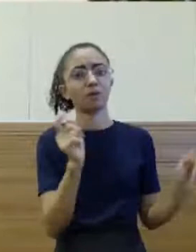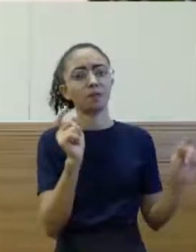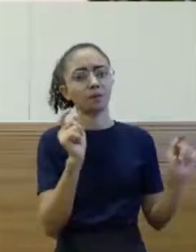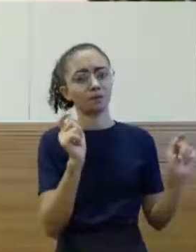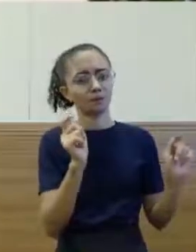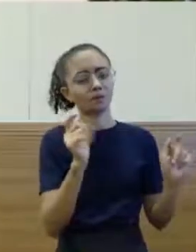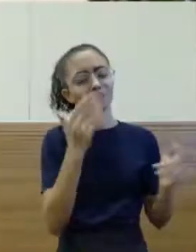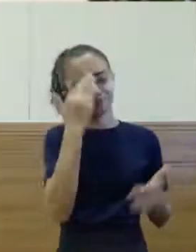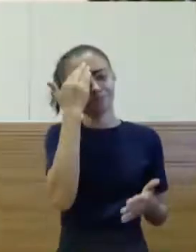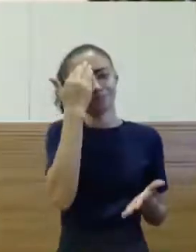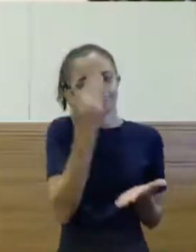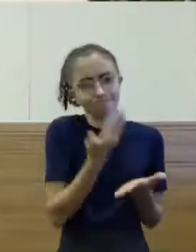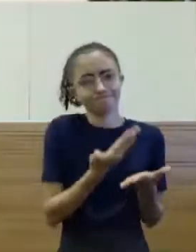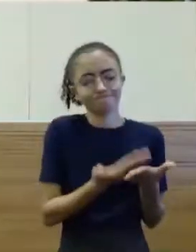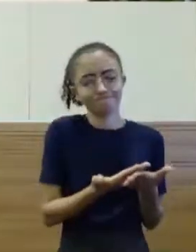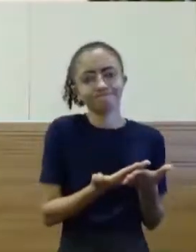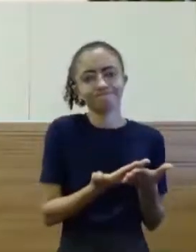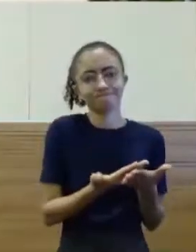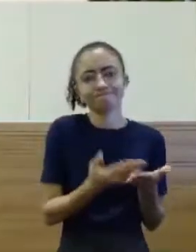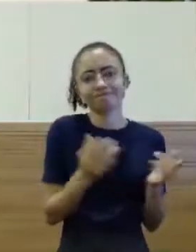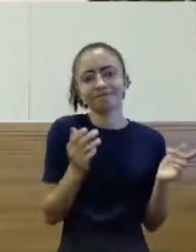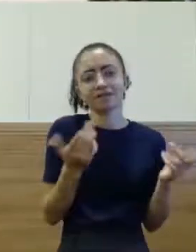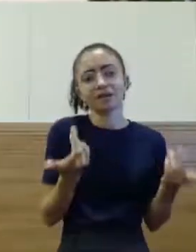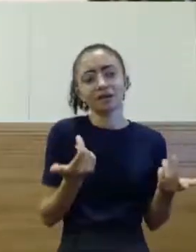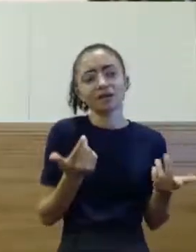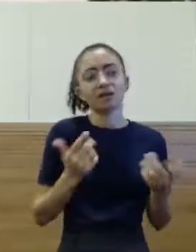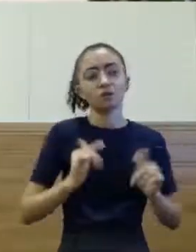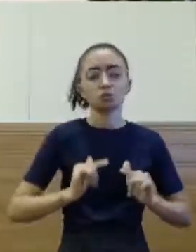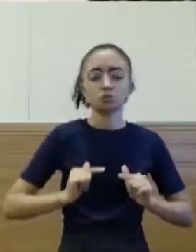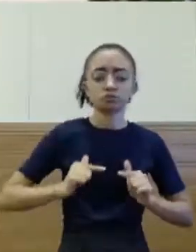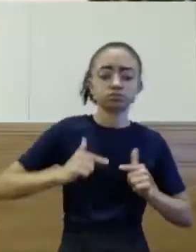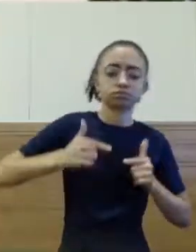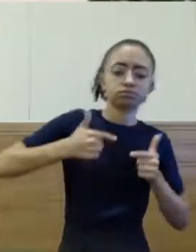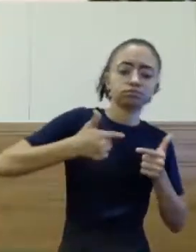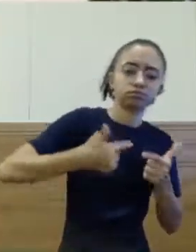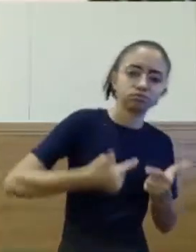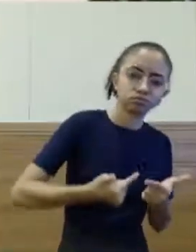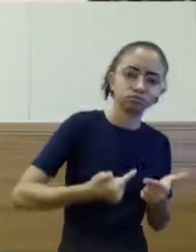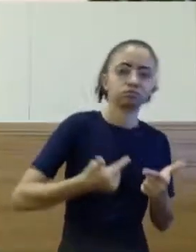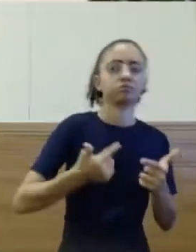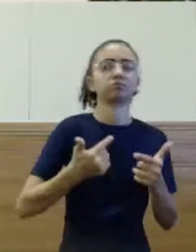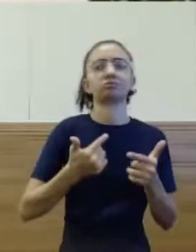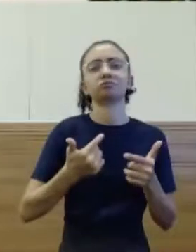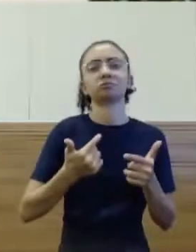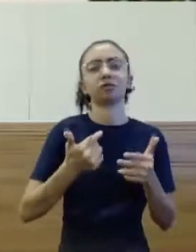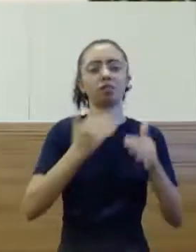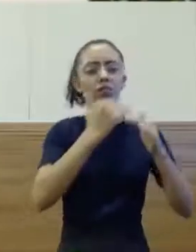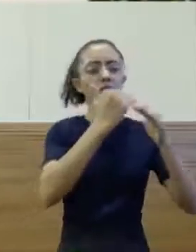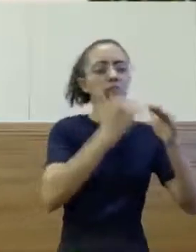not impossible, but it's still we are at disadvantage.